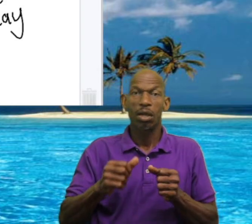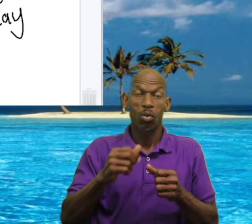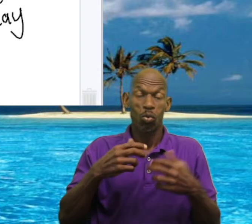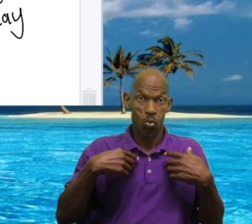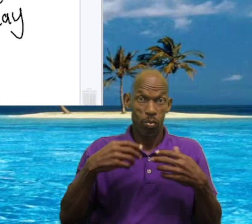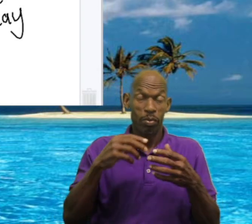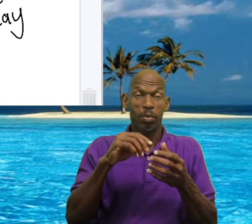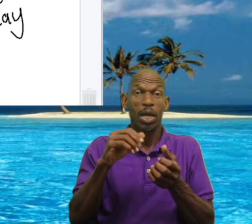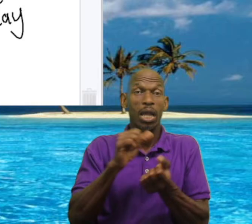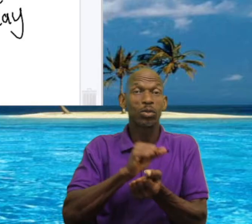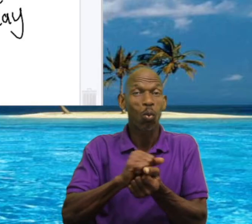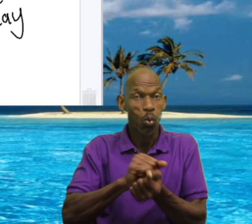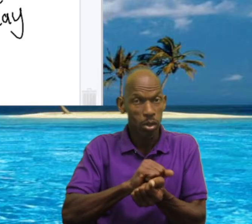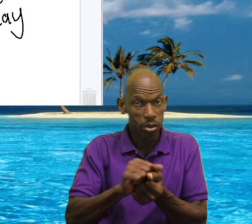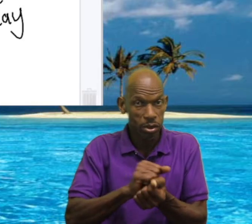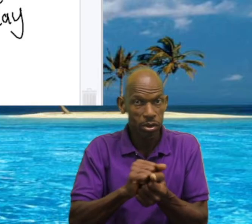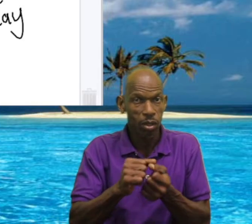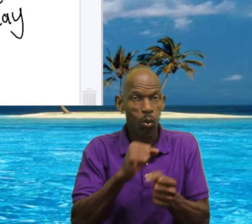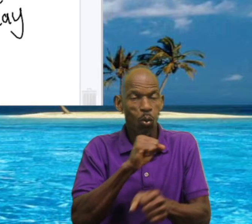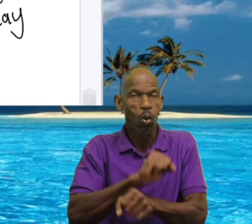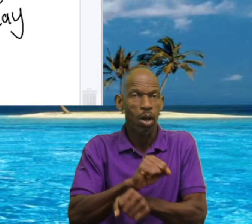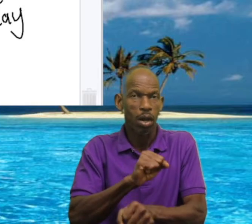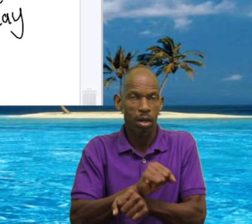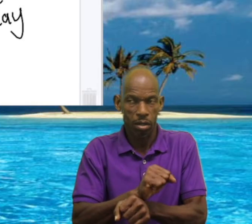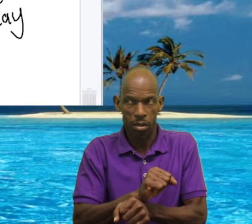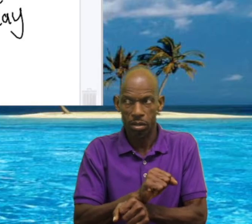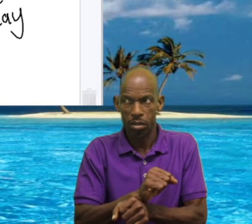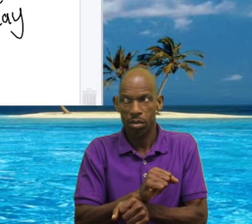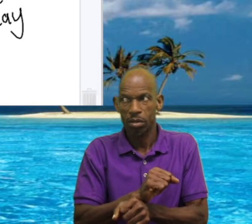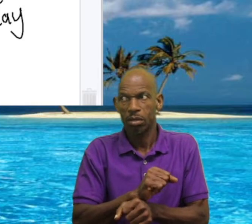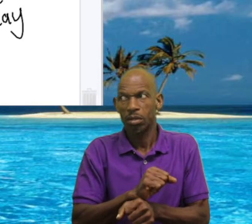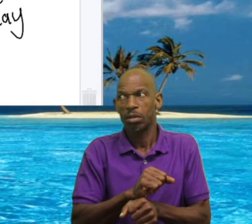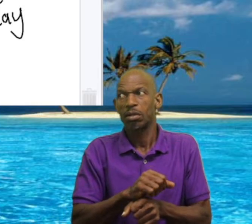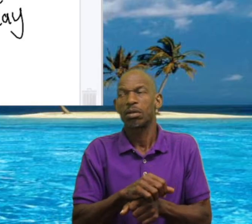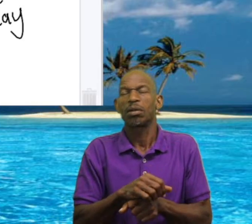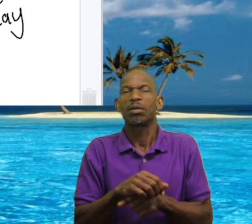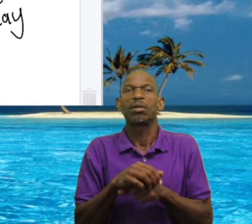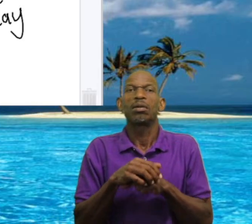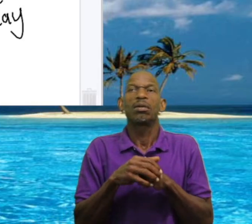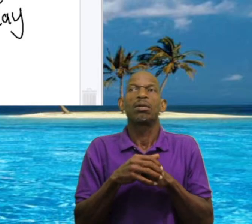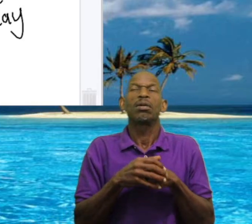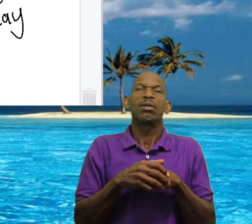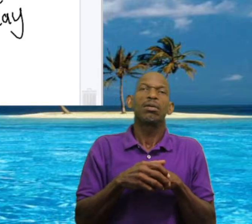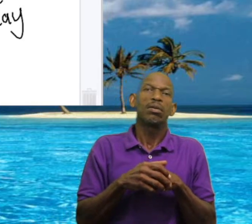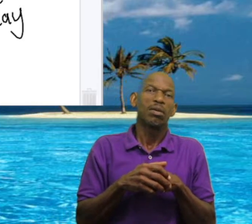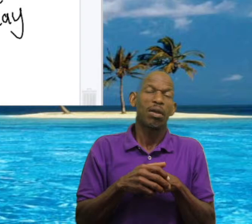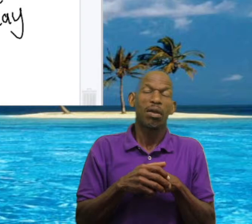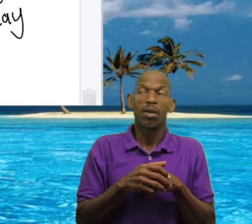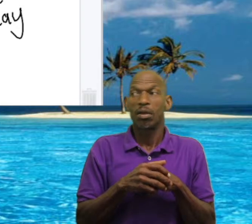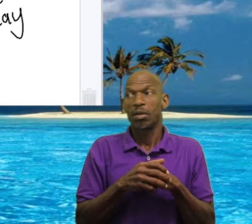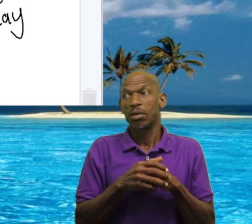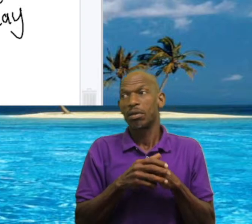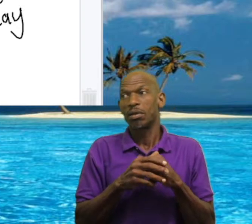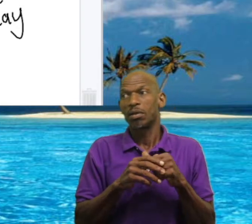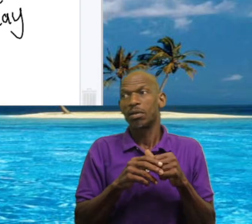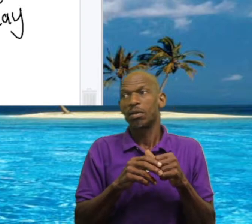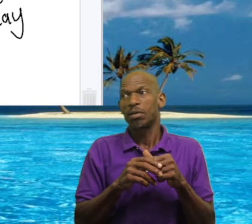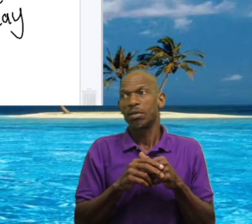work to do. She has work to do. She has to go and do her work.